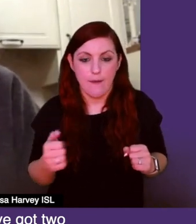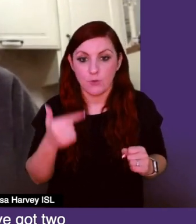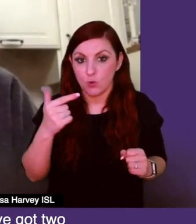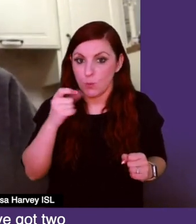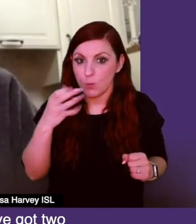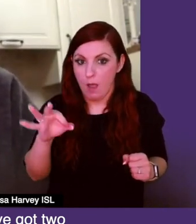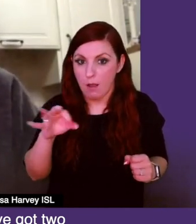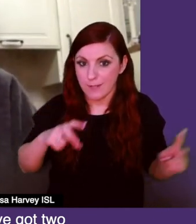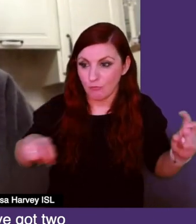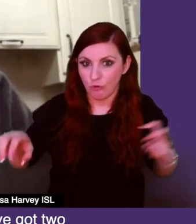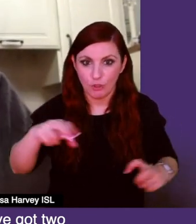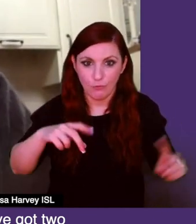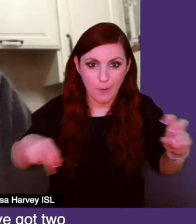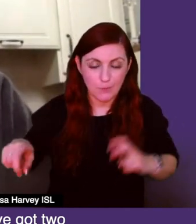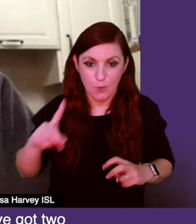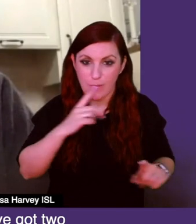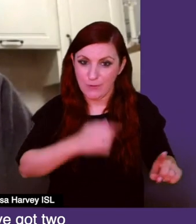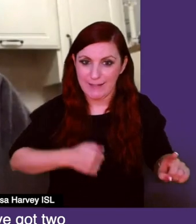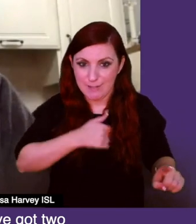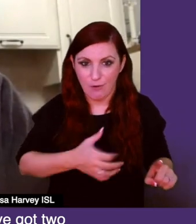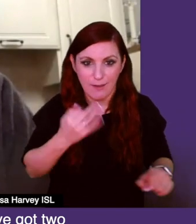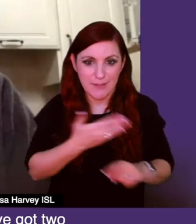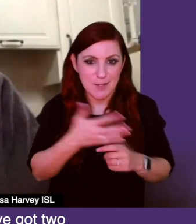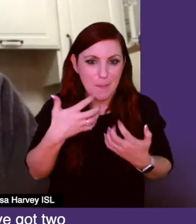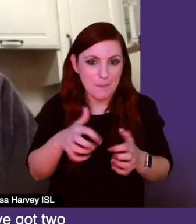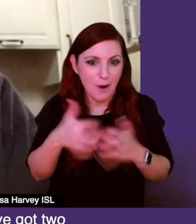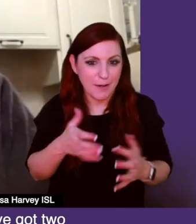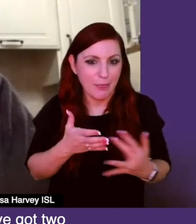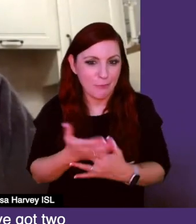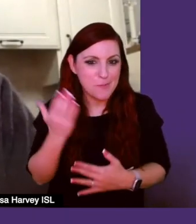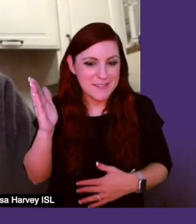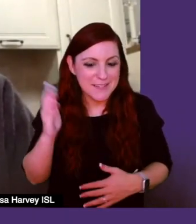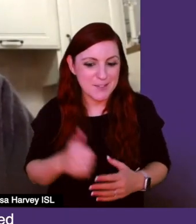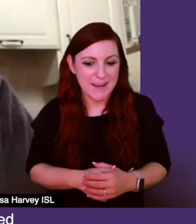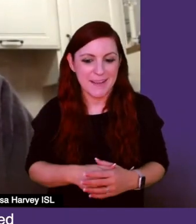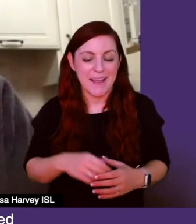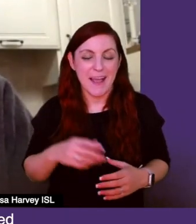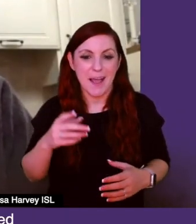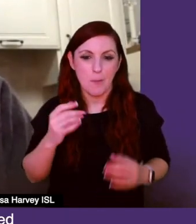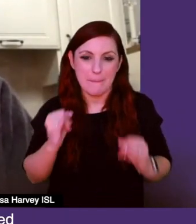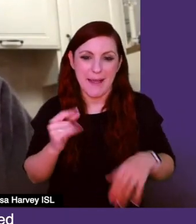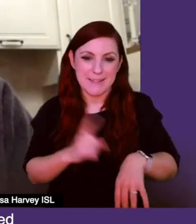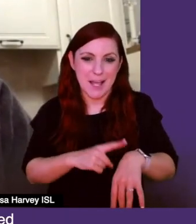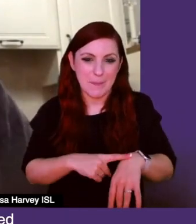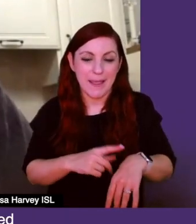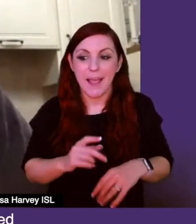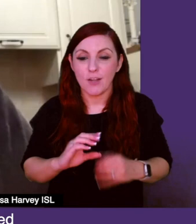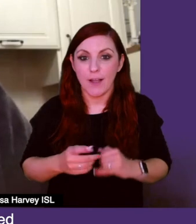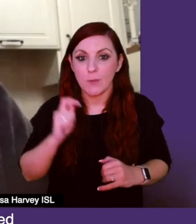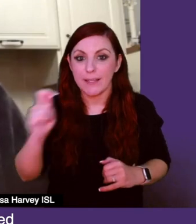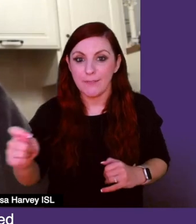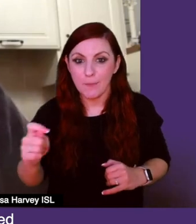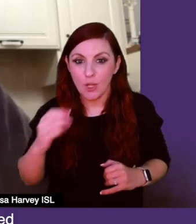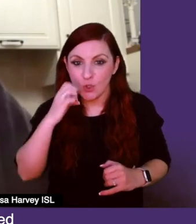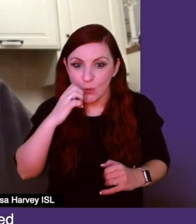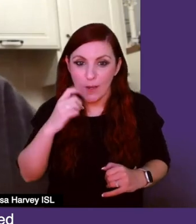I've got two dogs that are running around me. So I'm really sorry if they bark at any point. I timed it badly with their chew toys, and one is